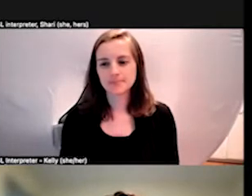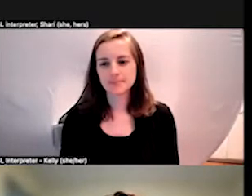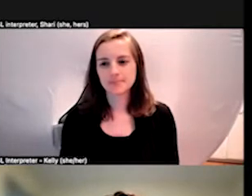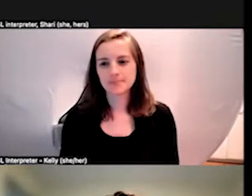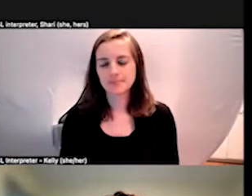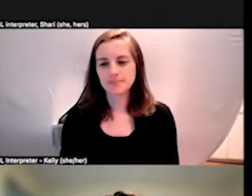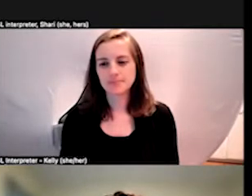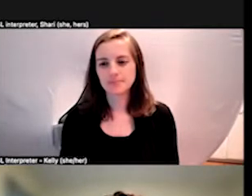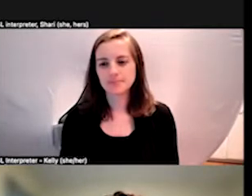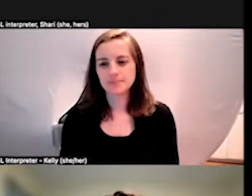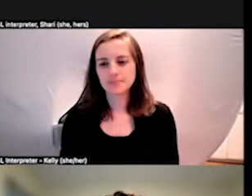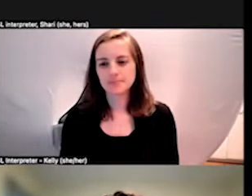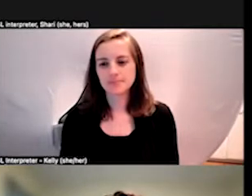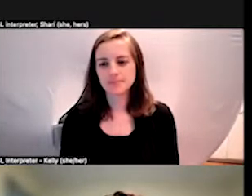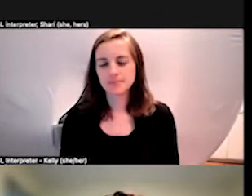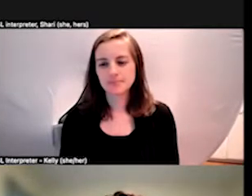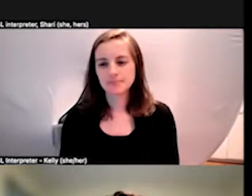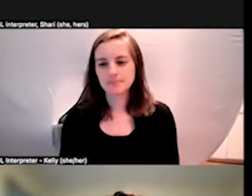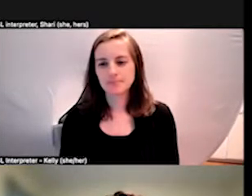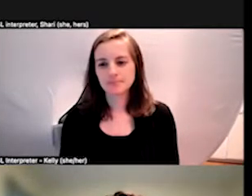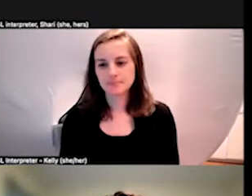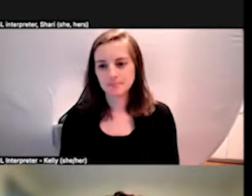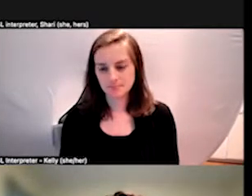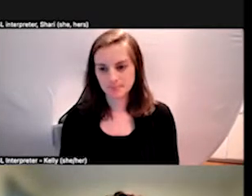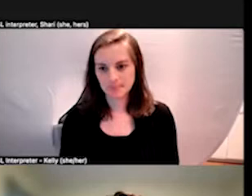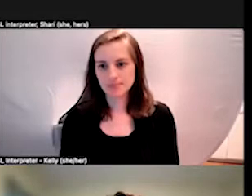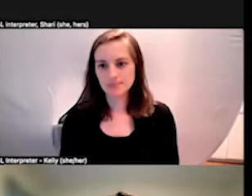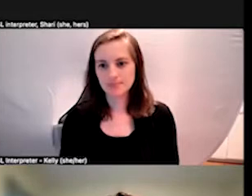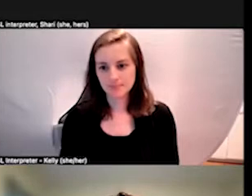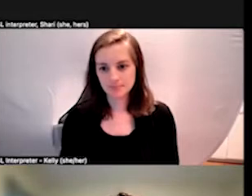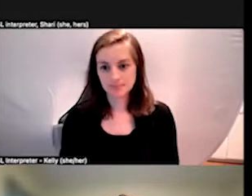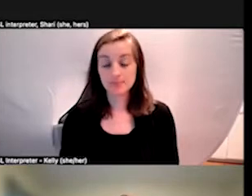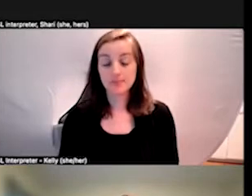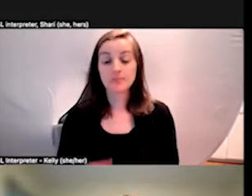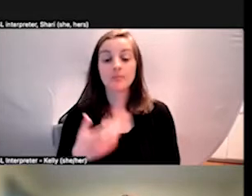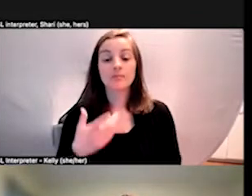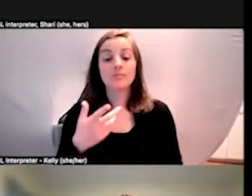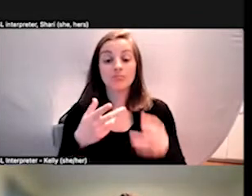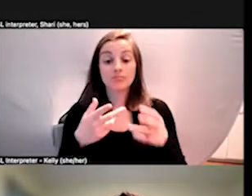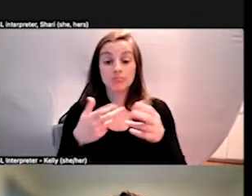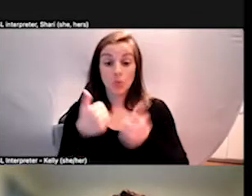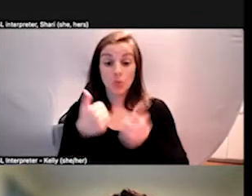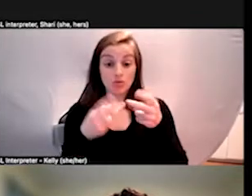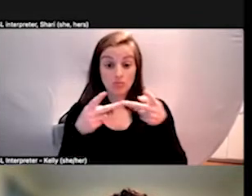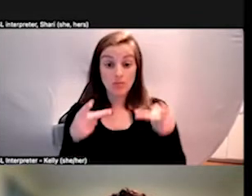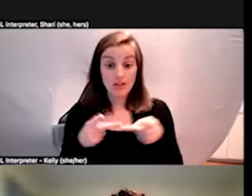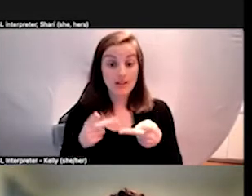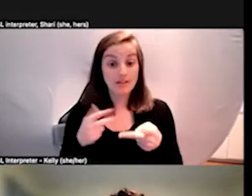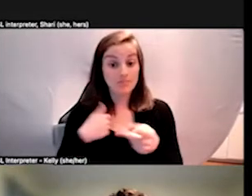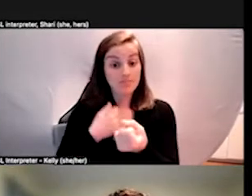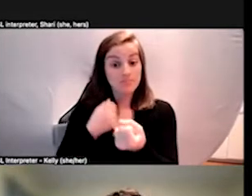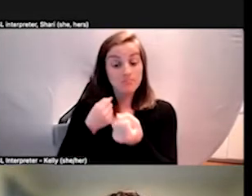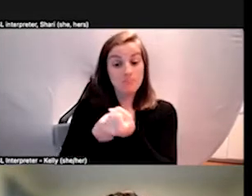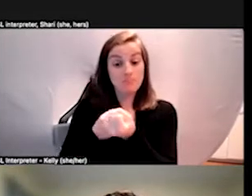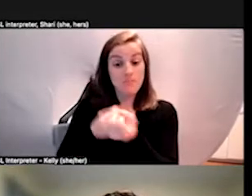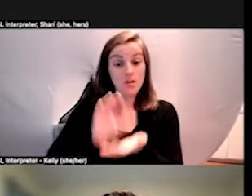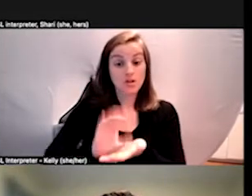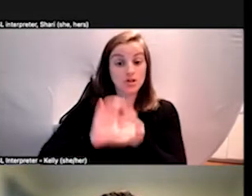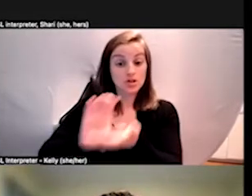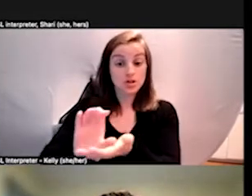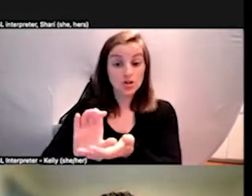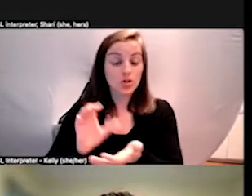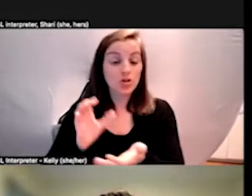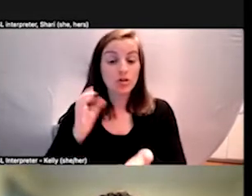been a sponsor for some of our fundraisers and programs for a long time now is the Meeting Point in Jamaica